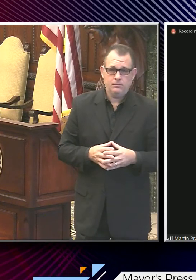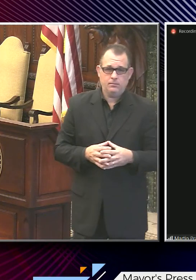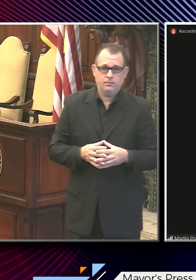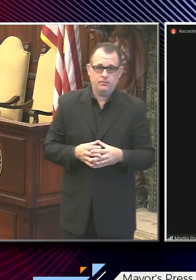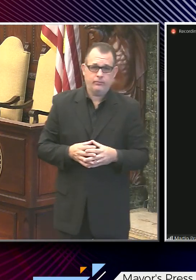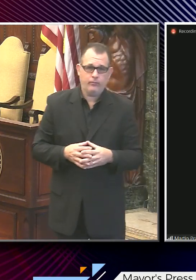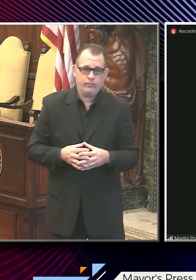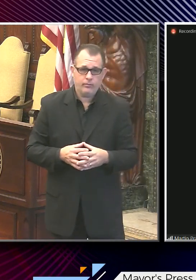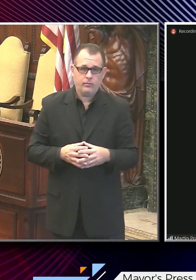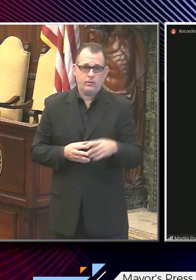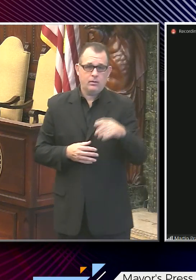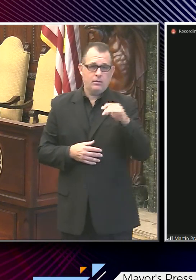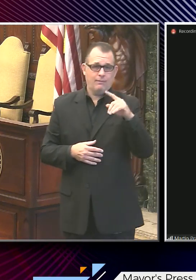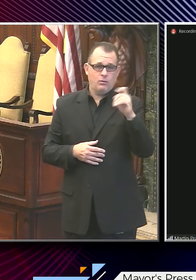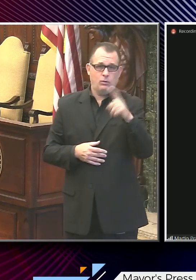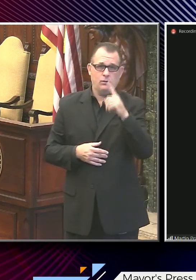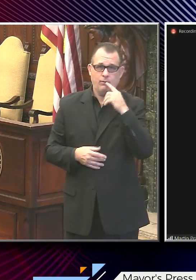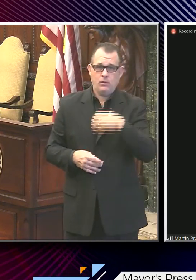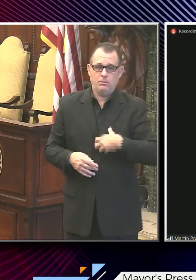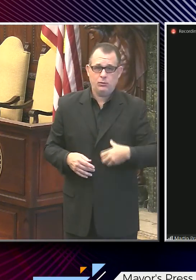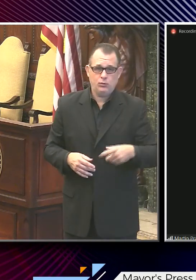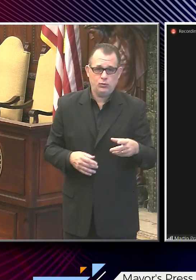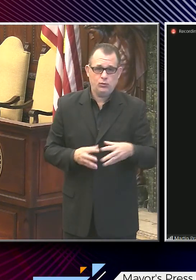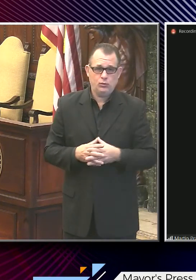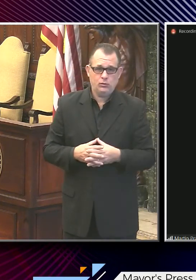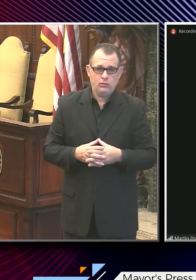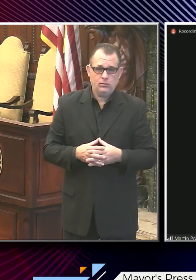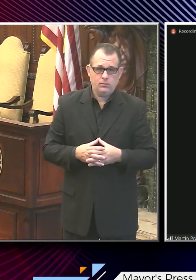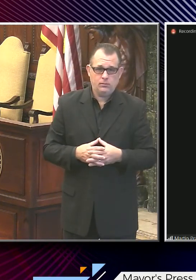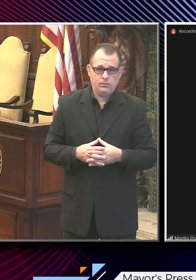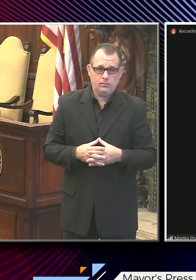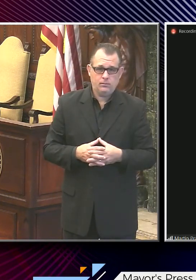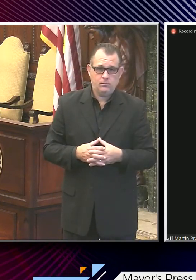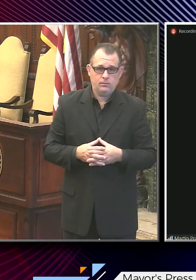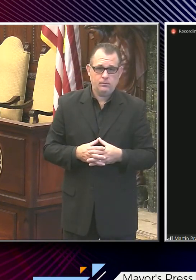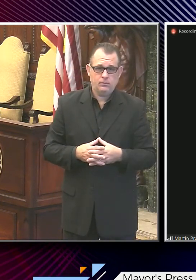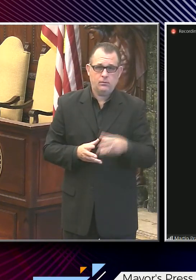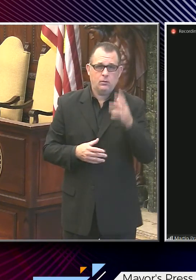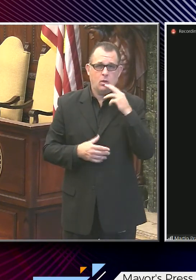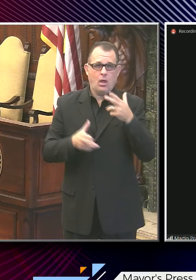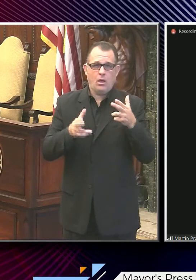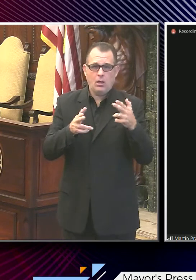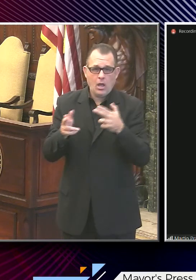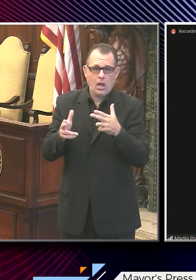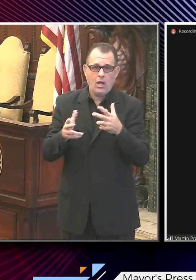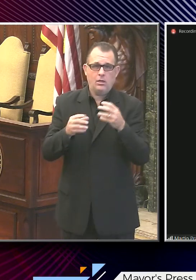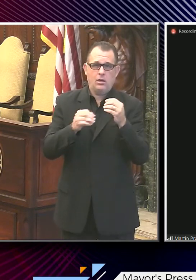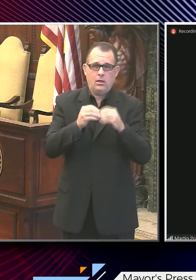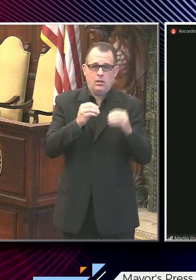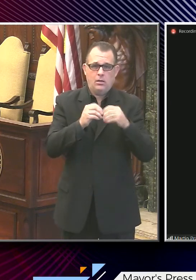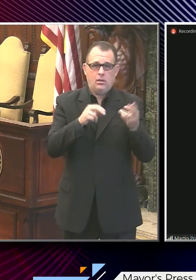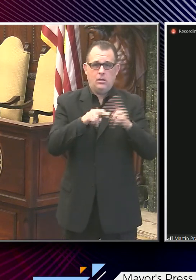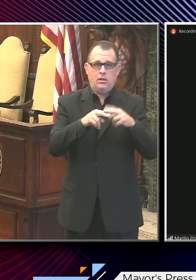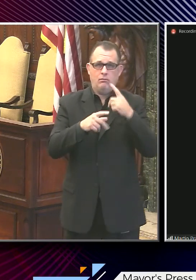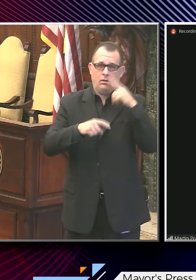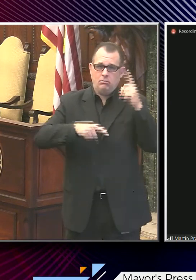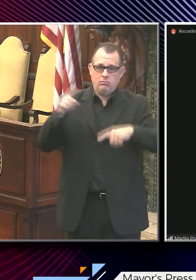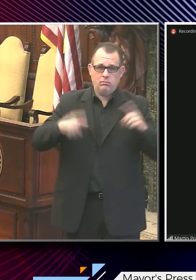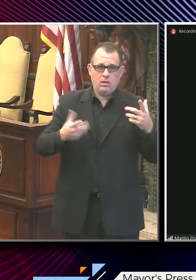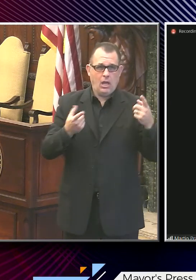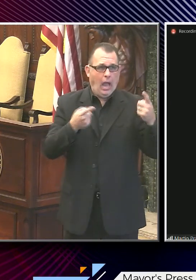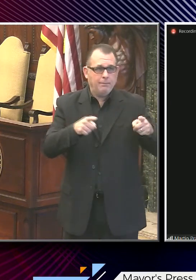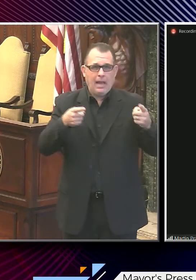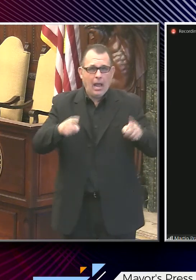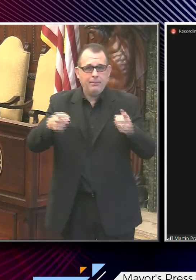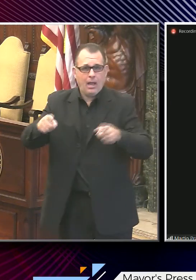Yes, this question is for the mayor. With the increased gun violence and the randomness of all these acts, has